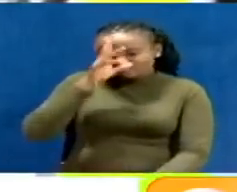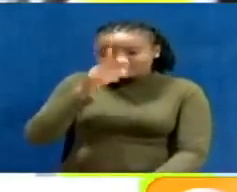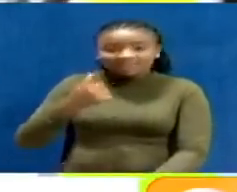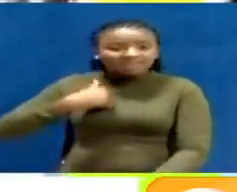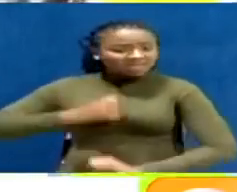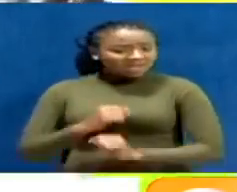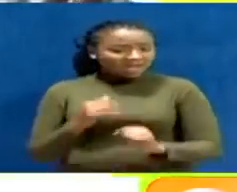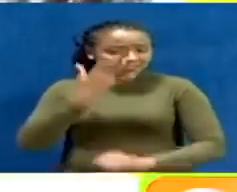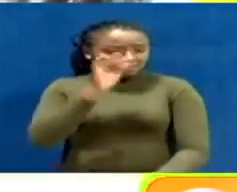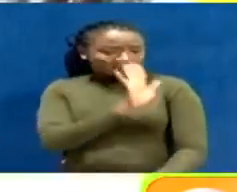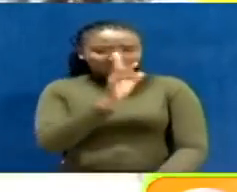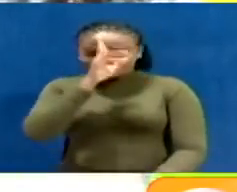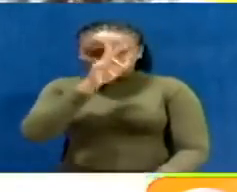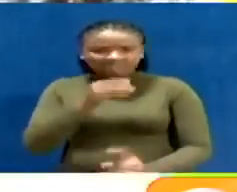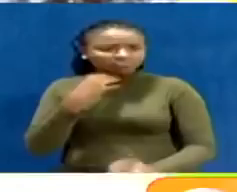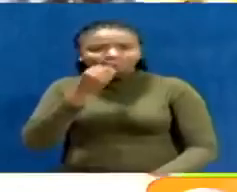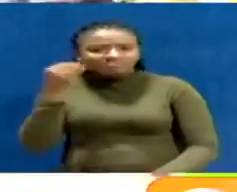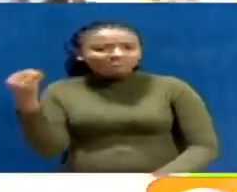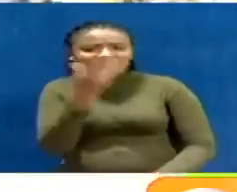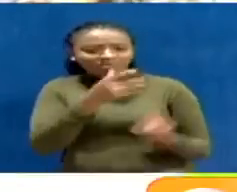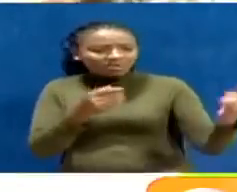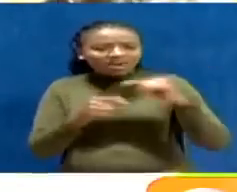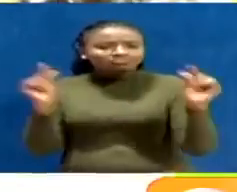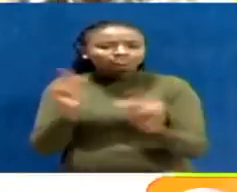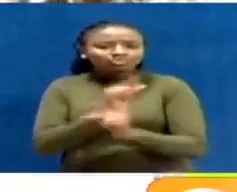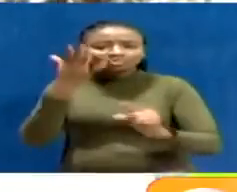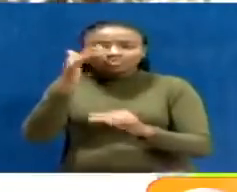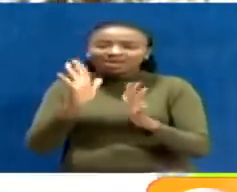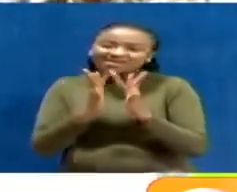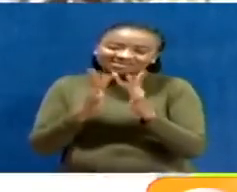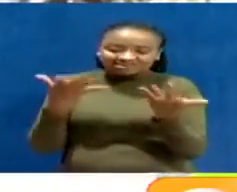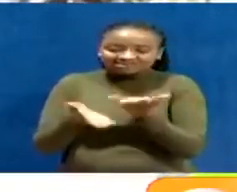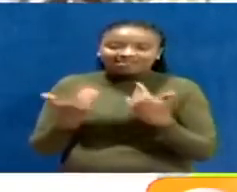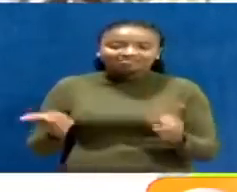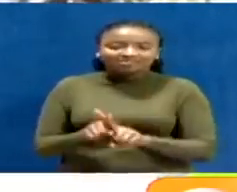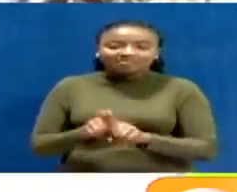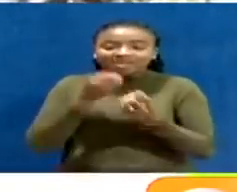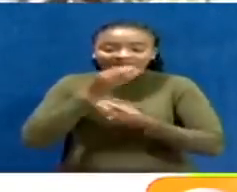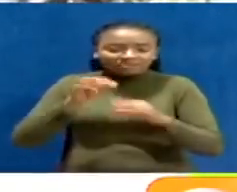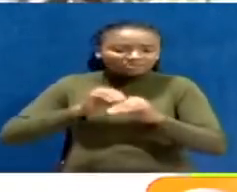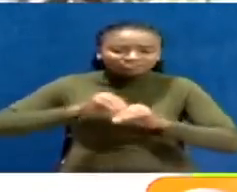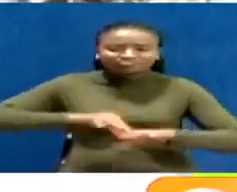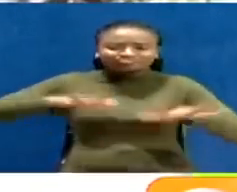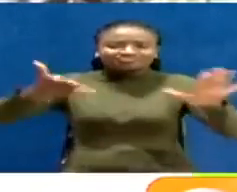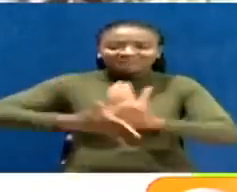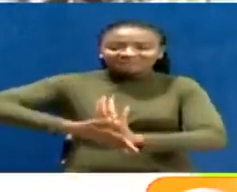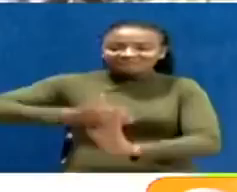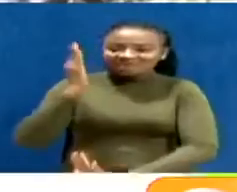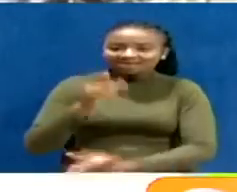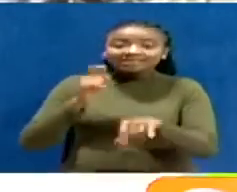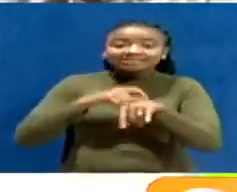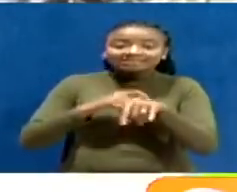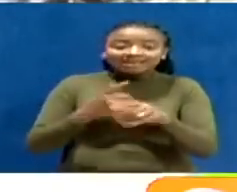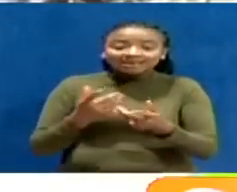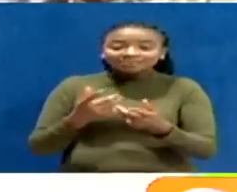quick response ya na siku hizi kwa sababu ya mitandao. Hiyo quick response yani habari imetembea haraka sana because hata